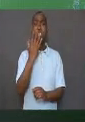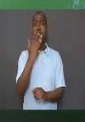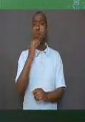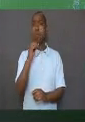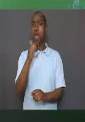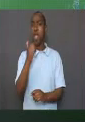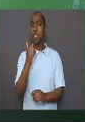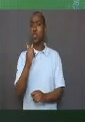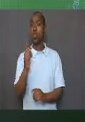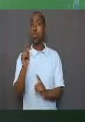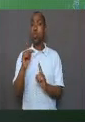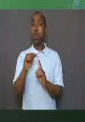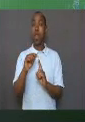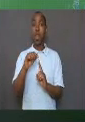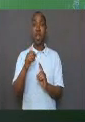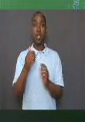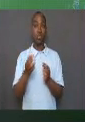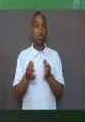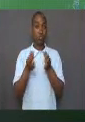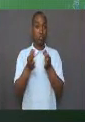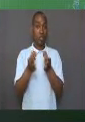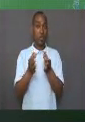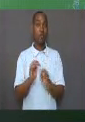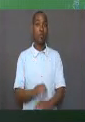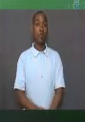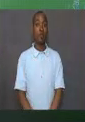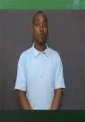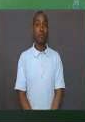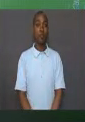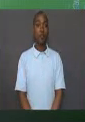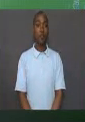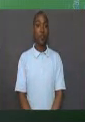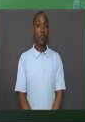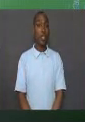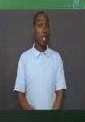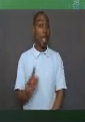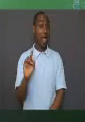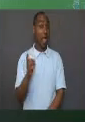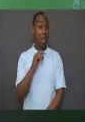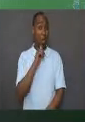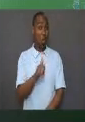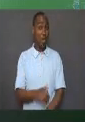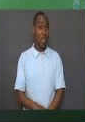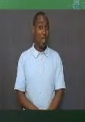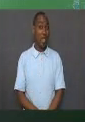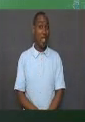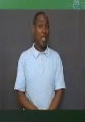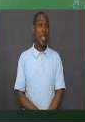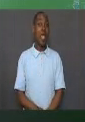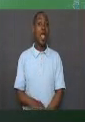is transferred in blood transfusion. If not, a